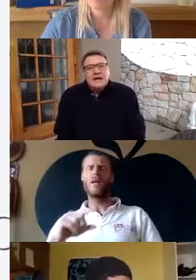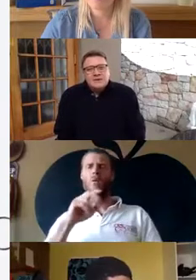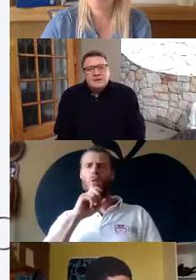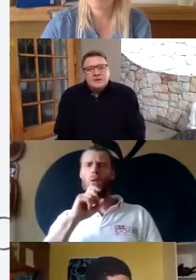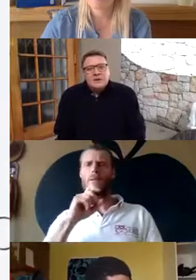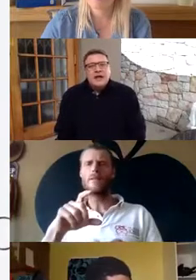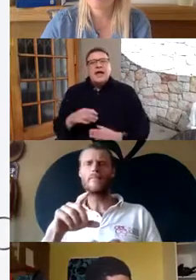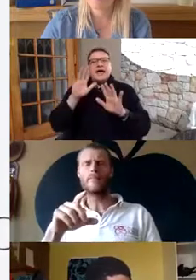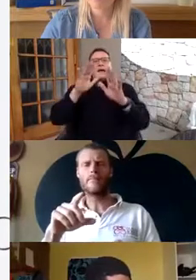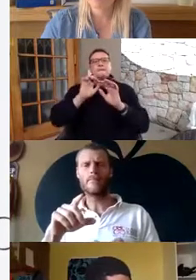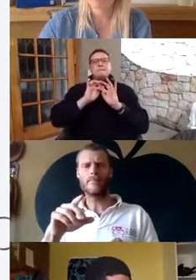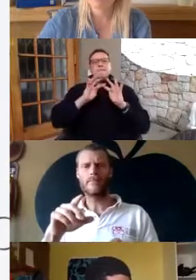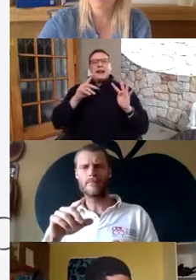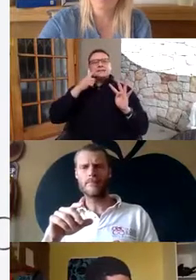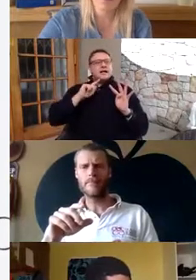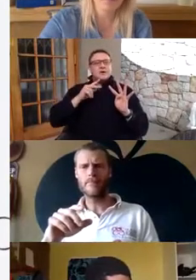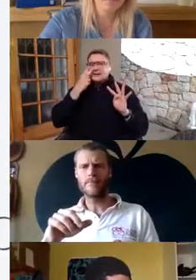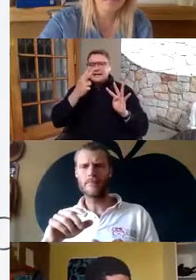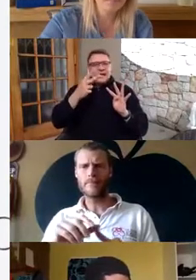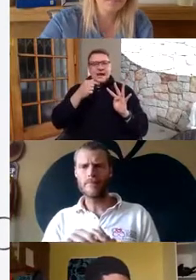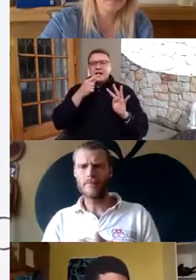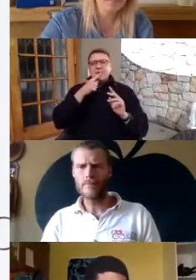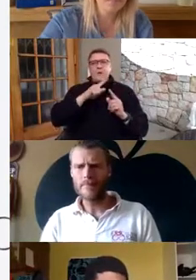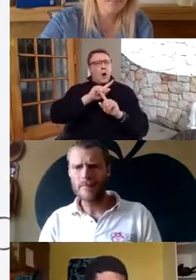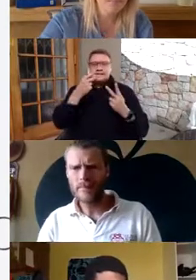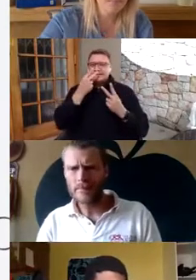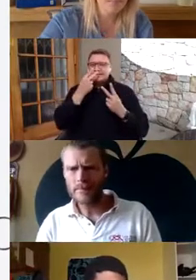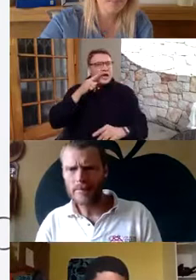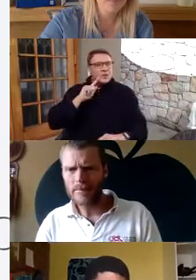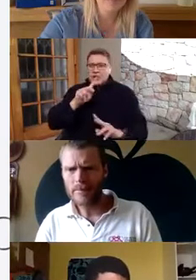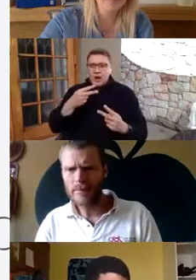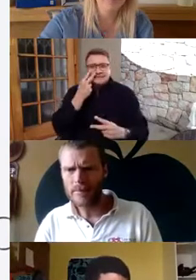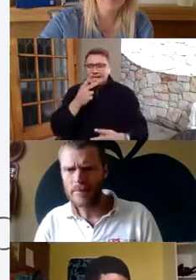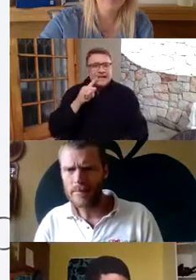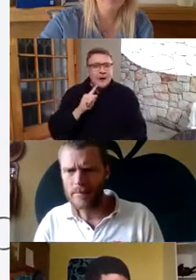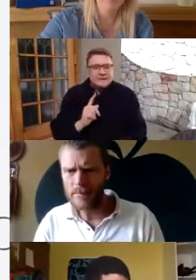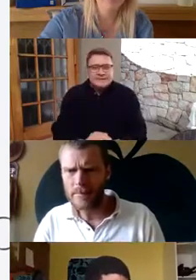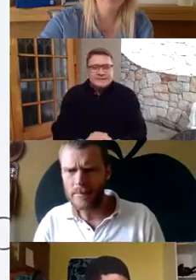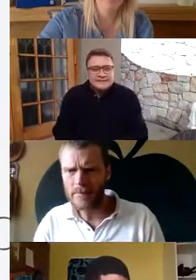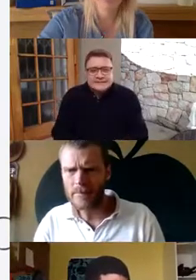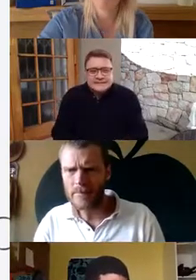see Terence. Martin Maitland to everyone, we can't see Terence.